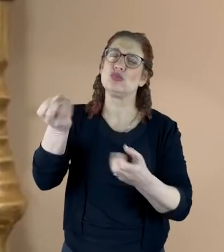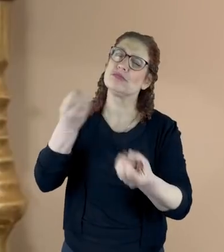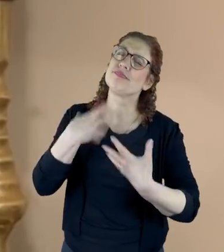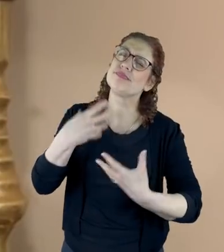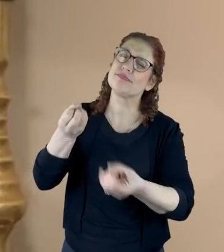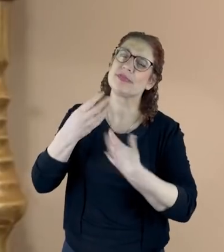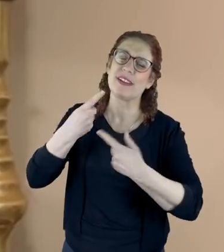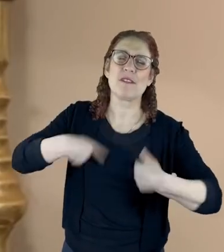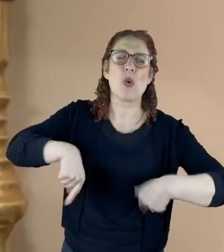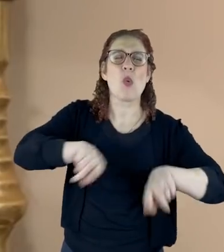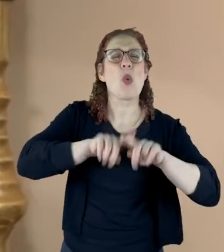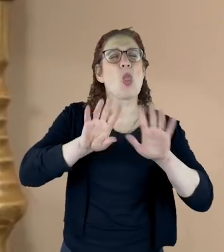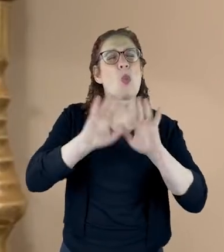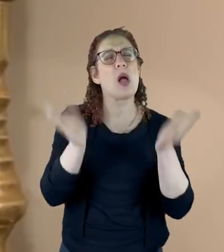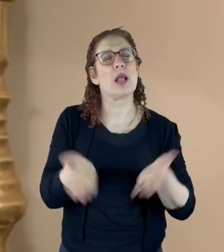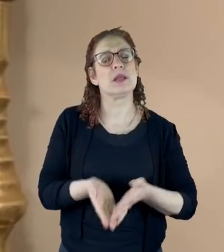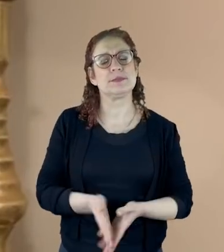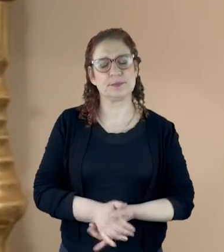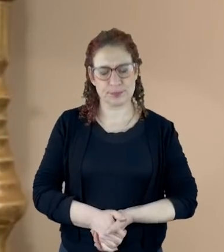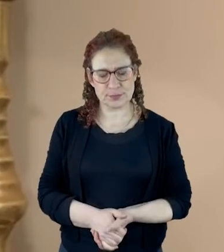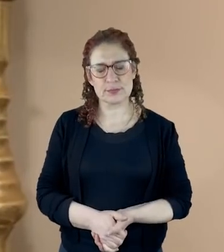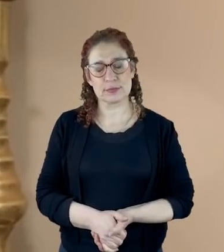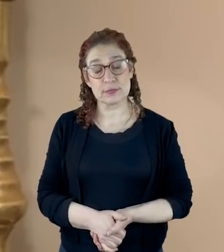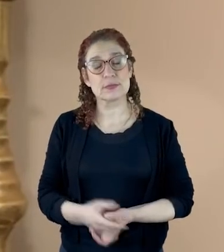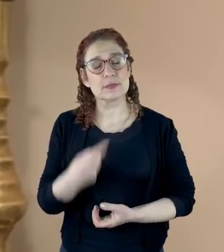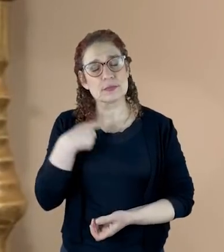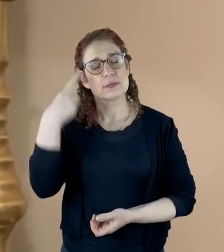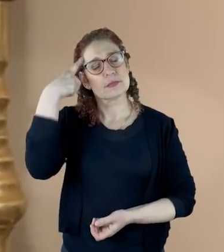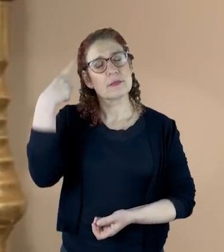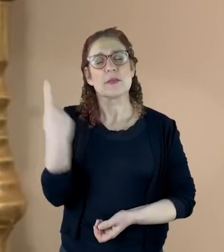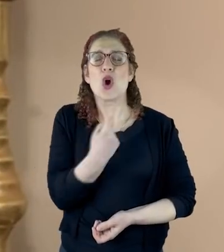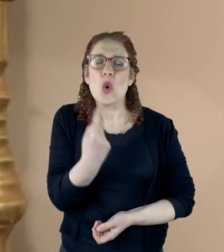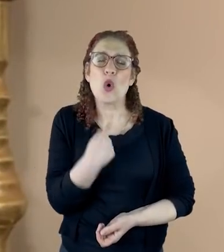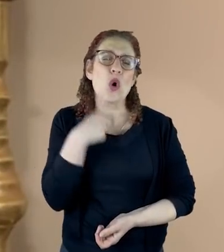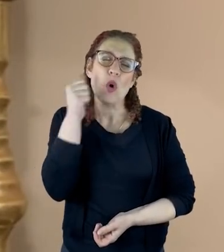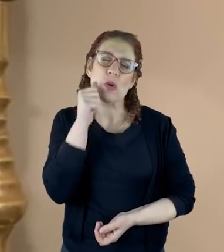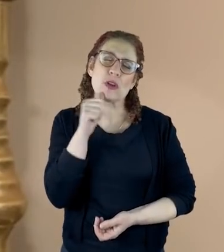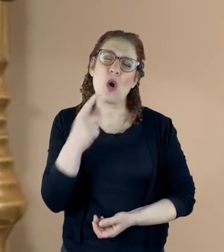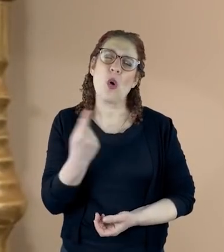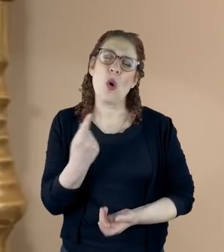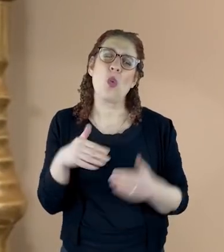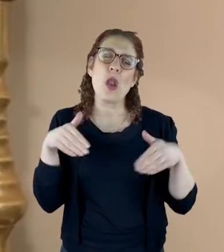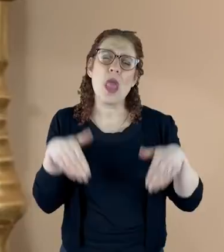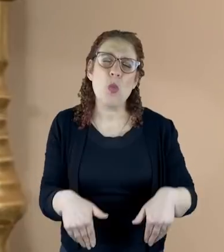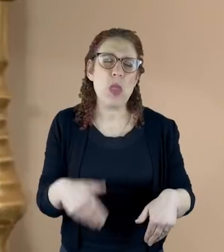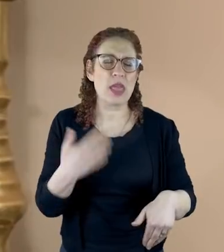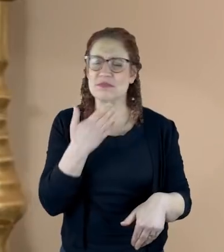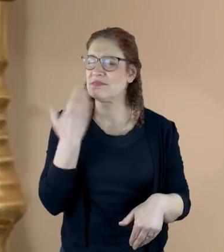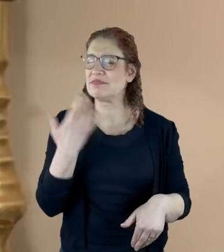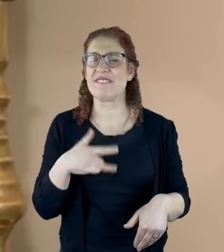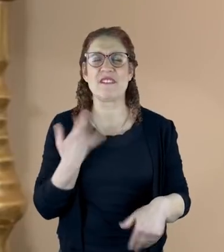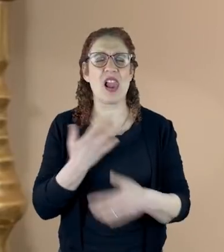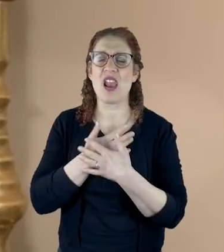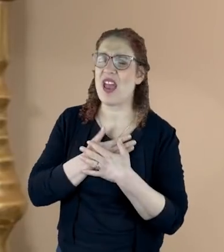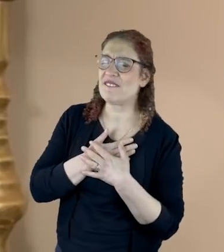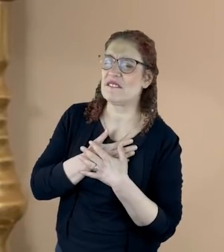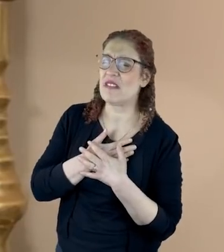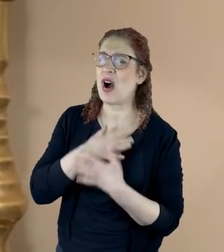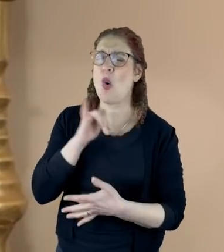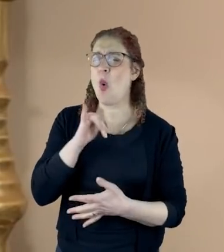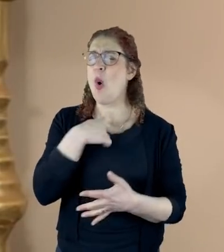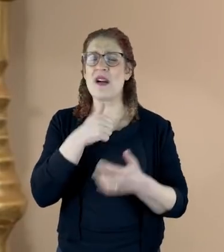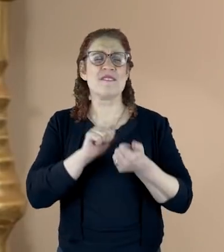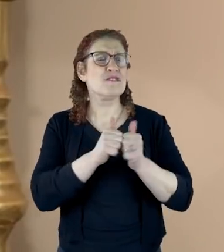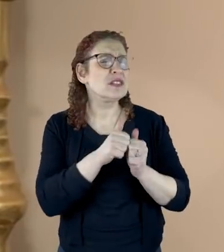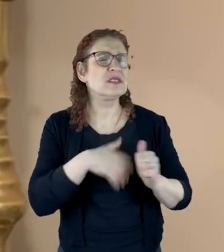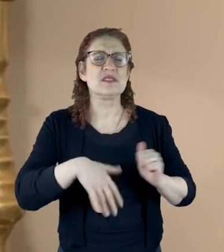showered upon the world. We think of those who are feeling lonely and unloved, those who have lost